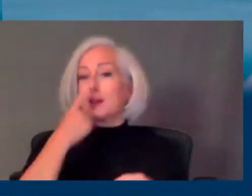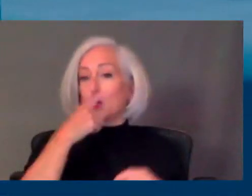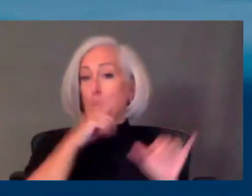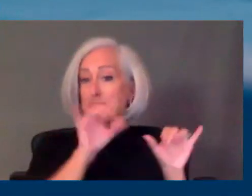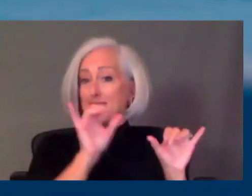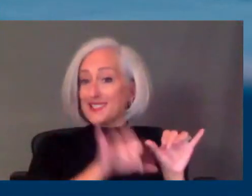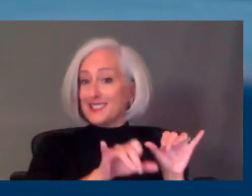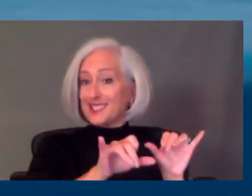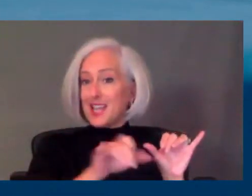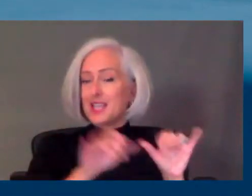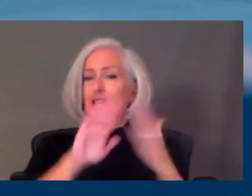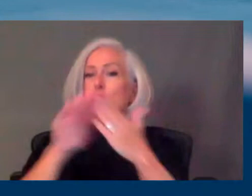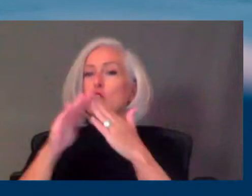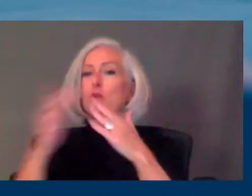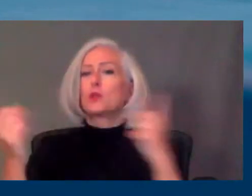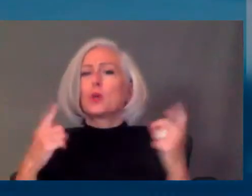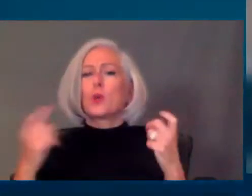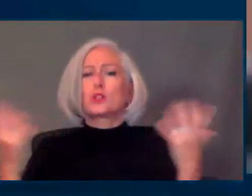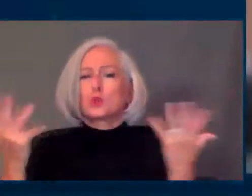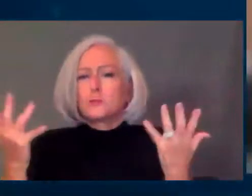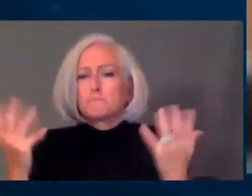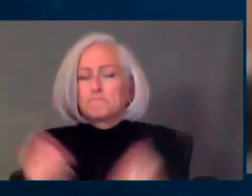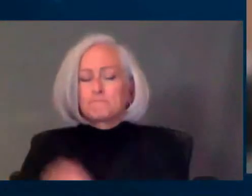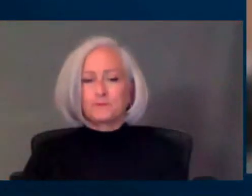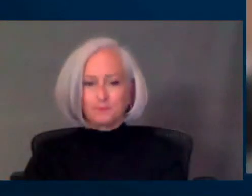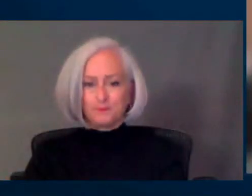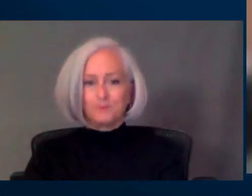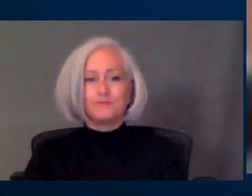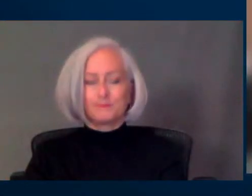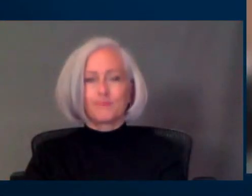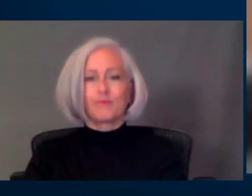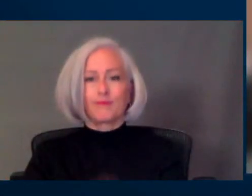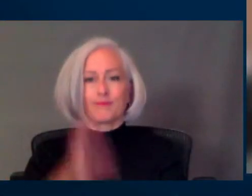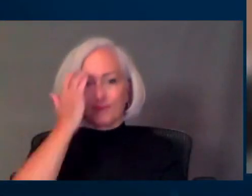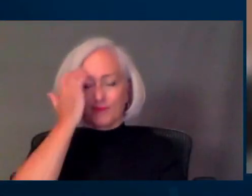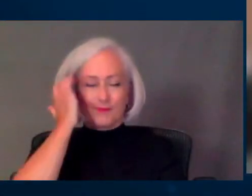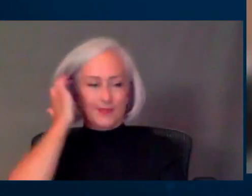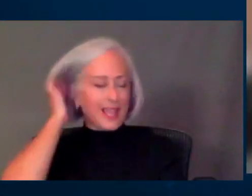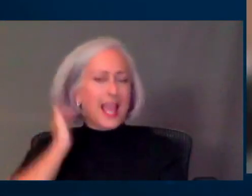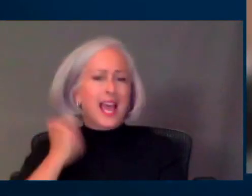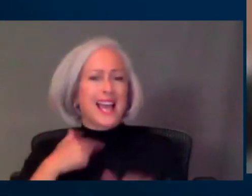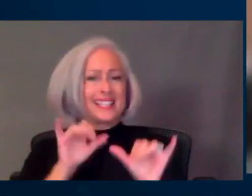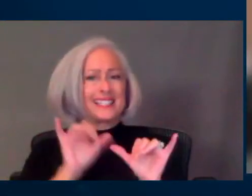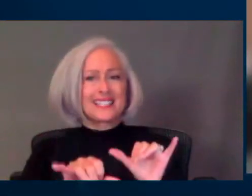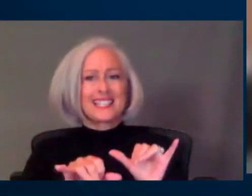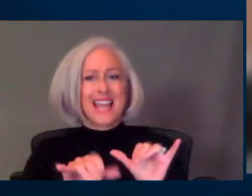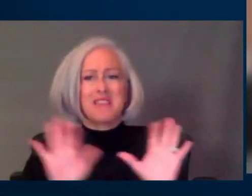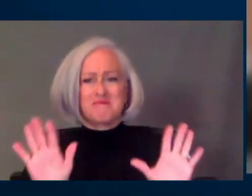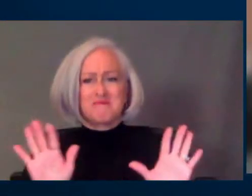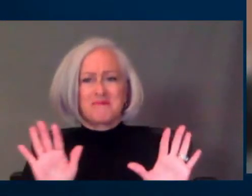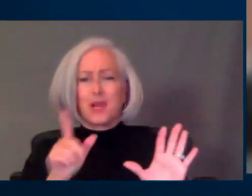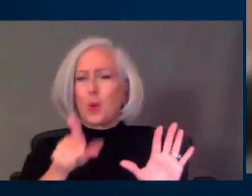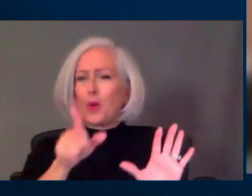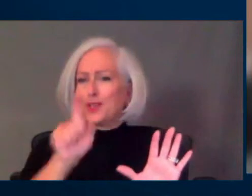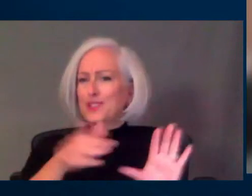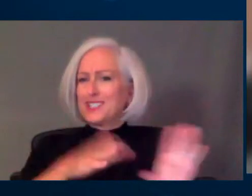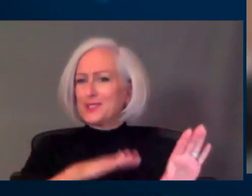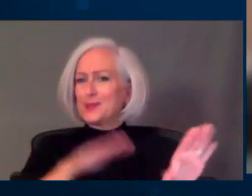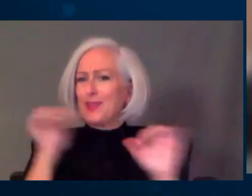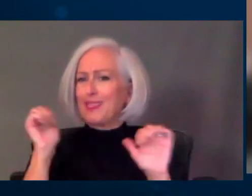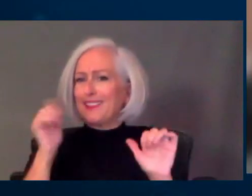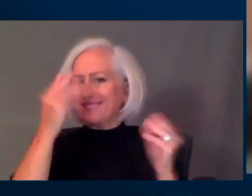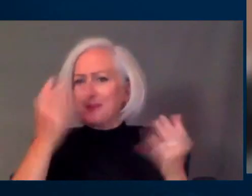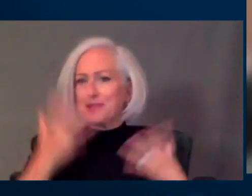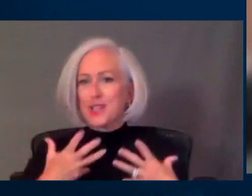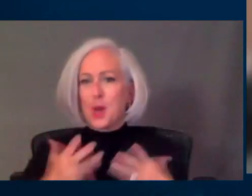some have not moved on to phase 3 because they were not shown to be effective, and we are waiting for 2 more